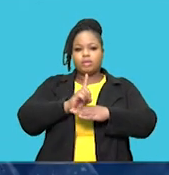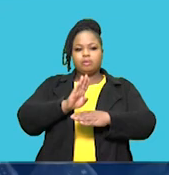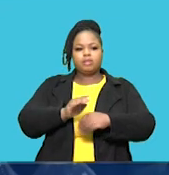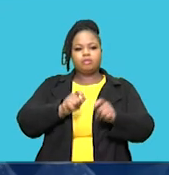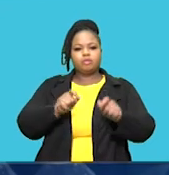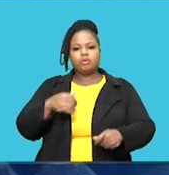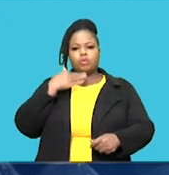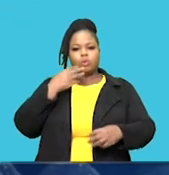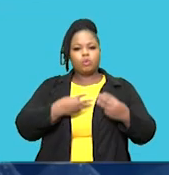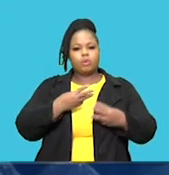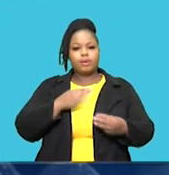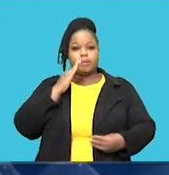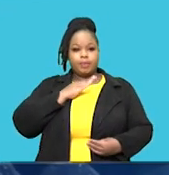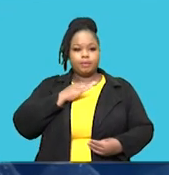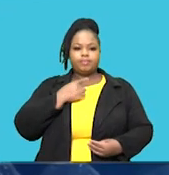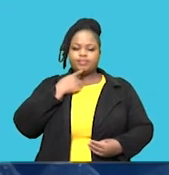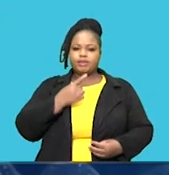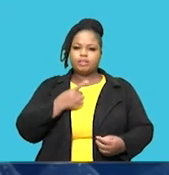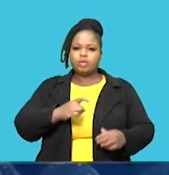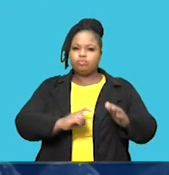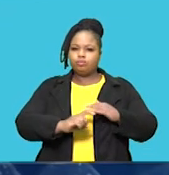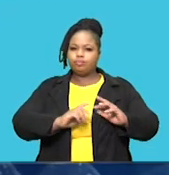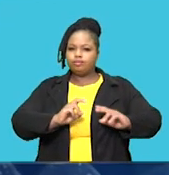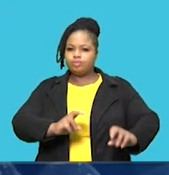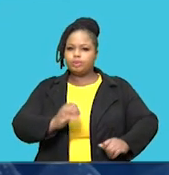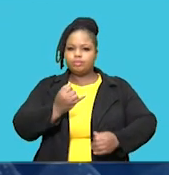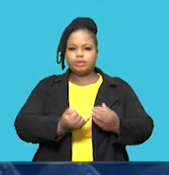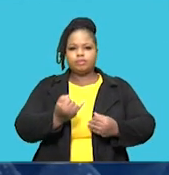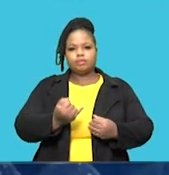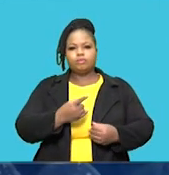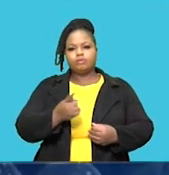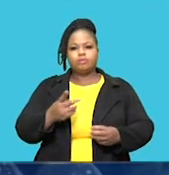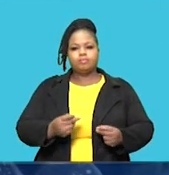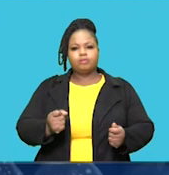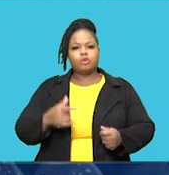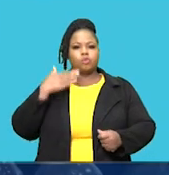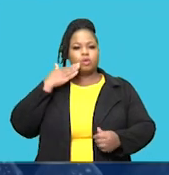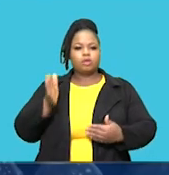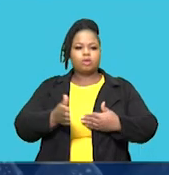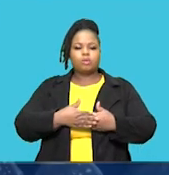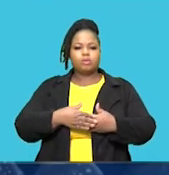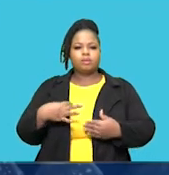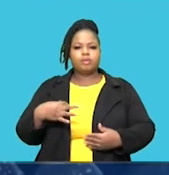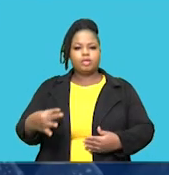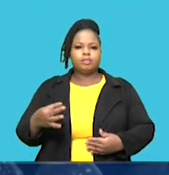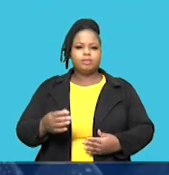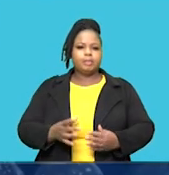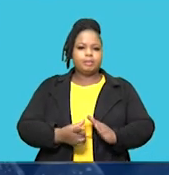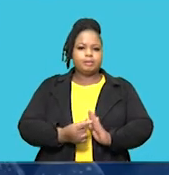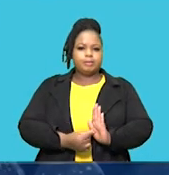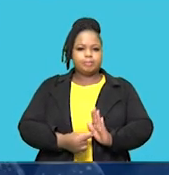unemployed individuals. They say that the screening of these individuals will be done immediately after the closure of the application